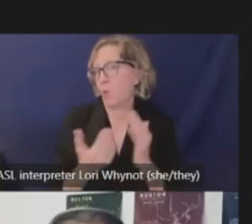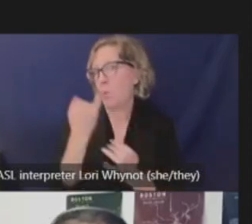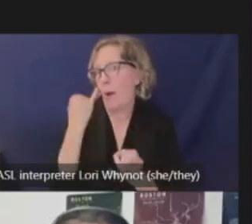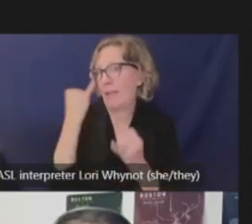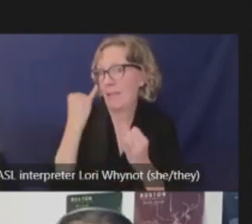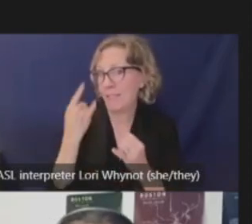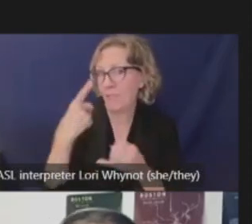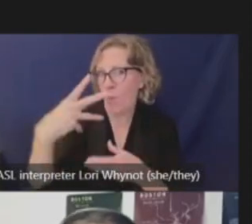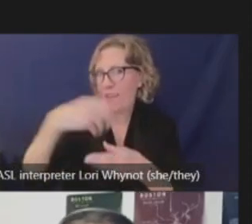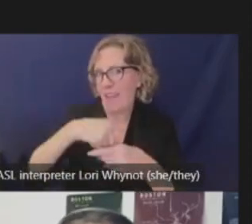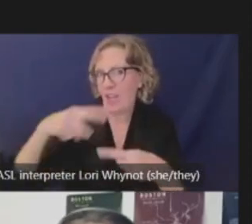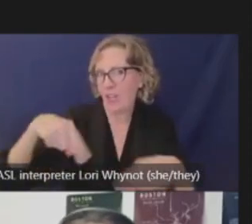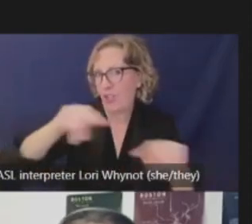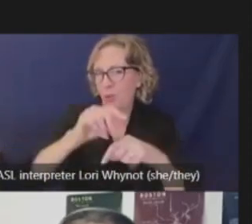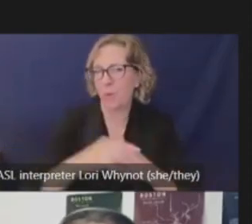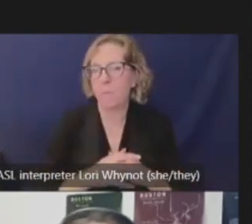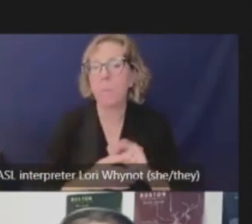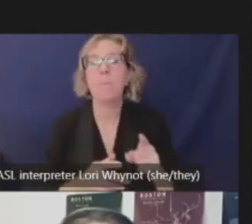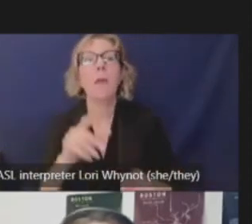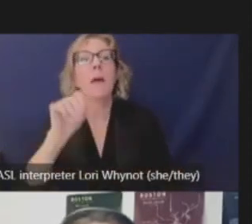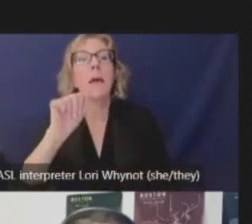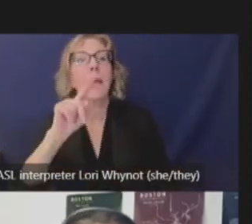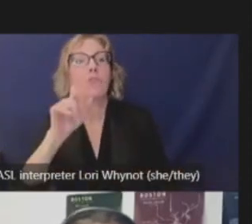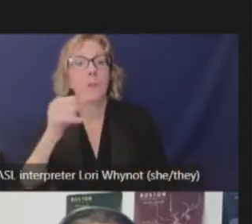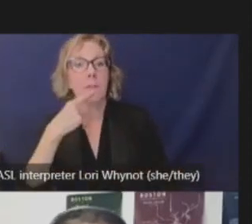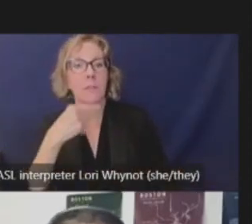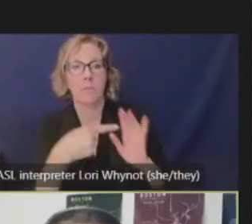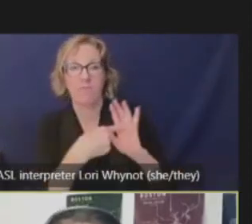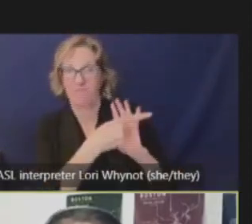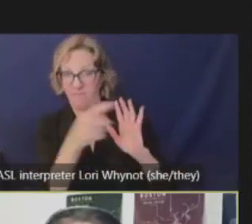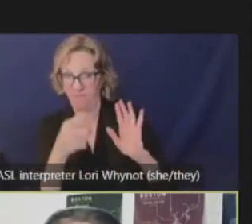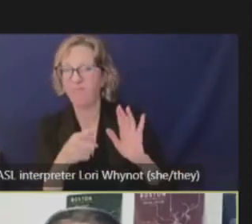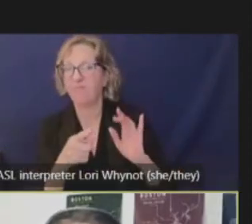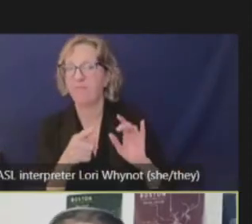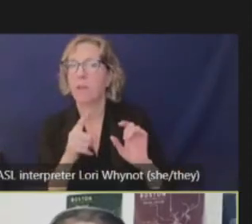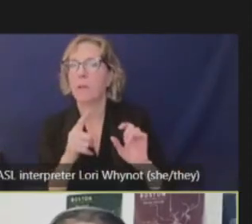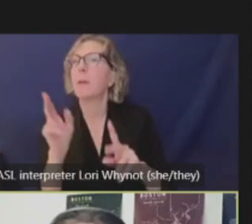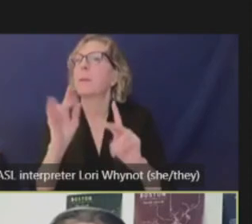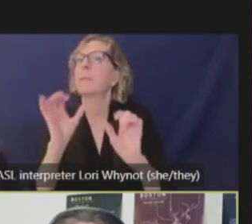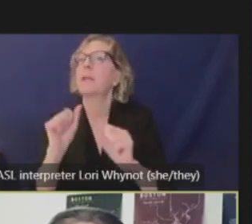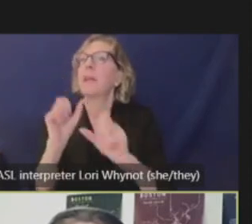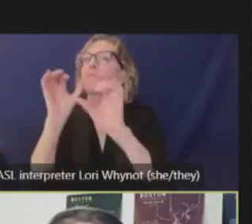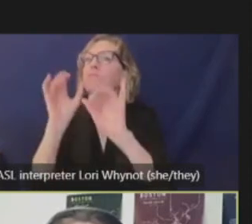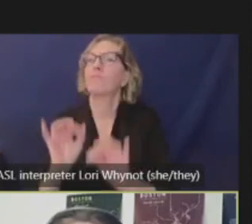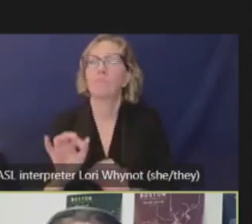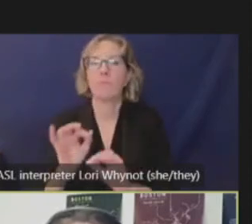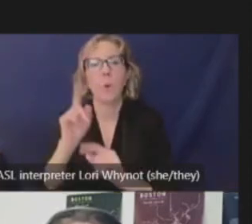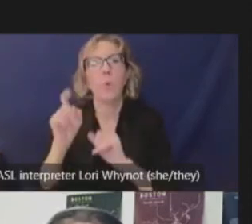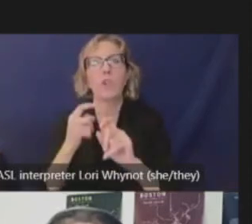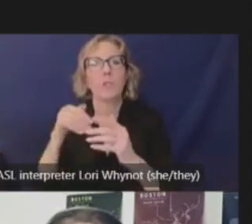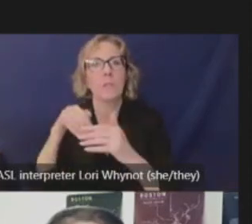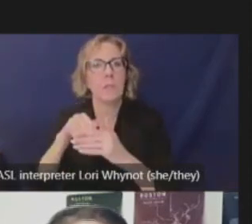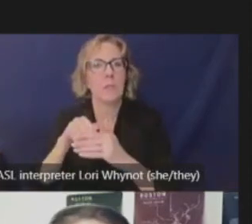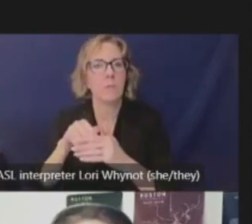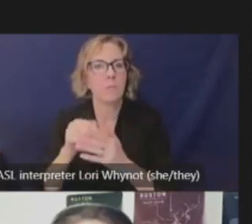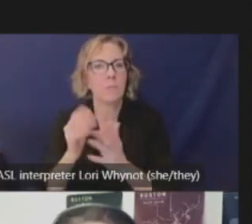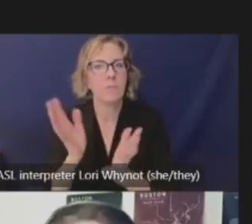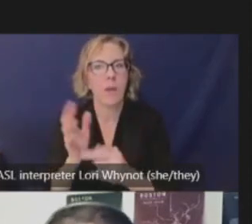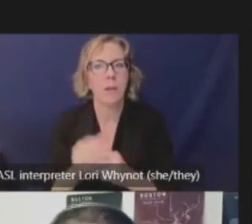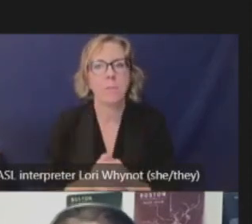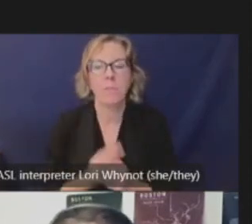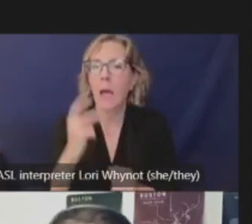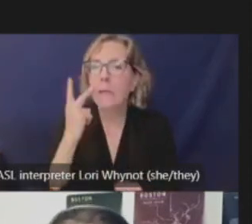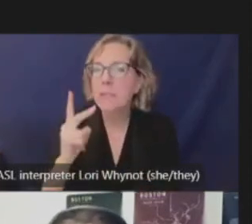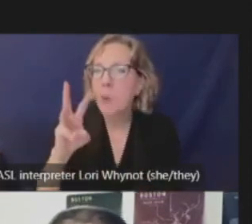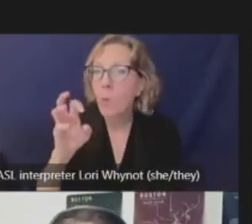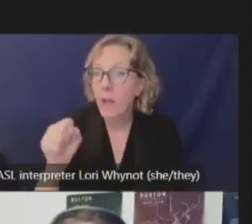remember, and we'll drop your questions in the chat for people to check. Perfect, I appreciate it. And I see Wes is back on camera. Wes, if you want to